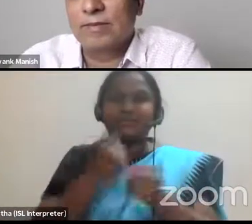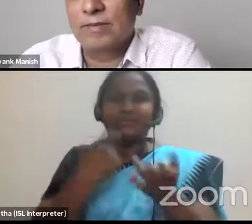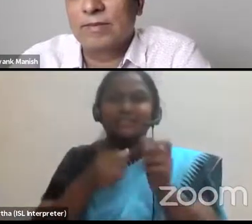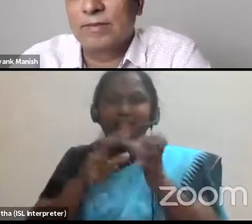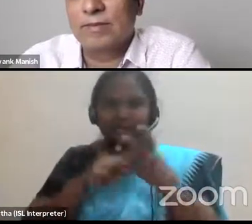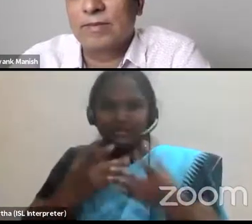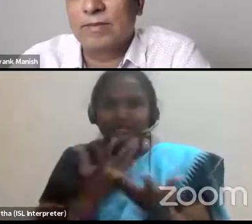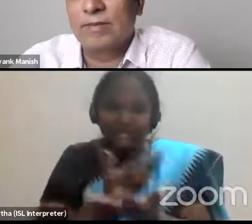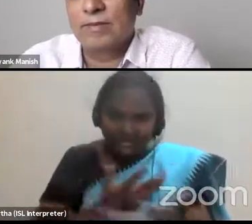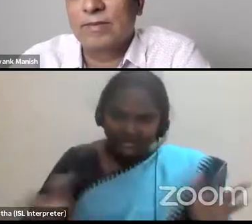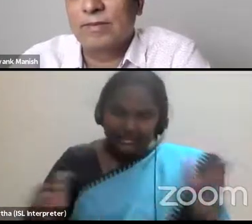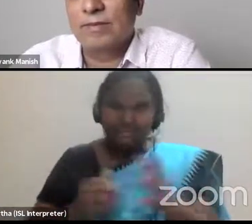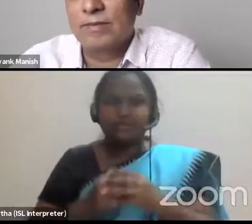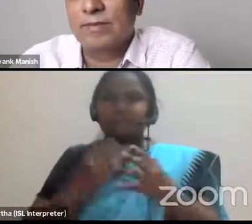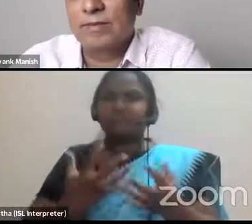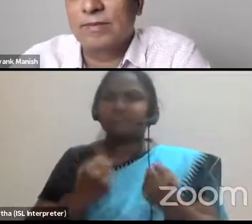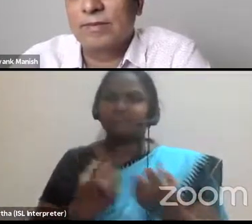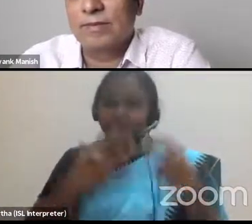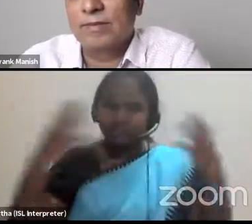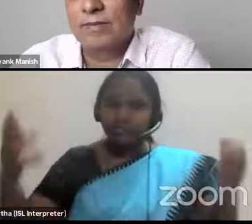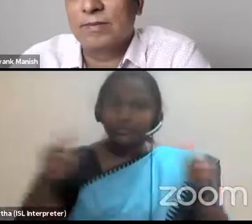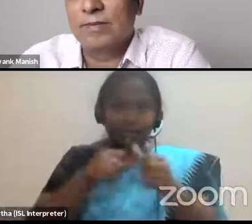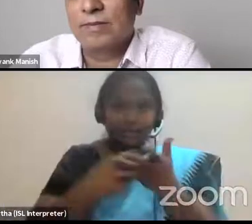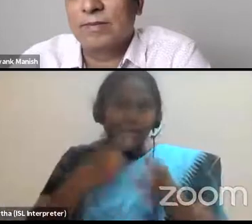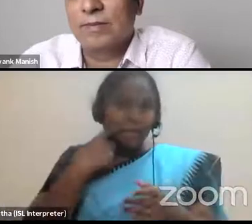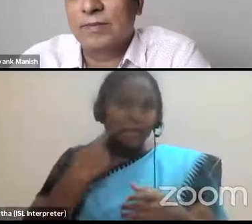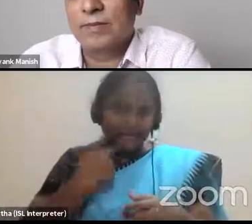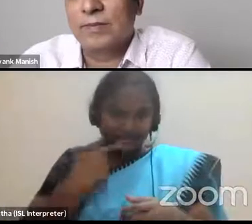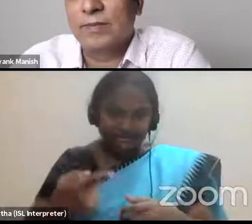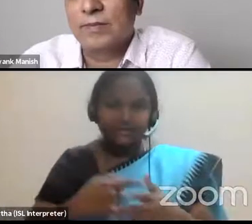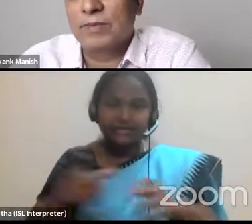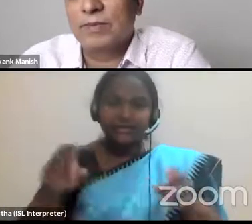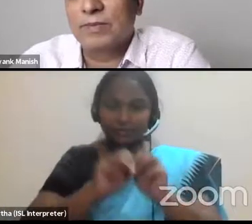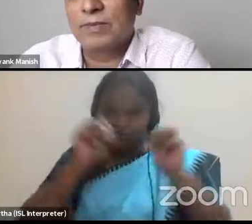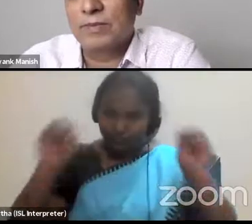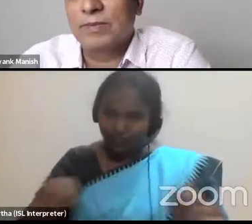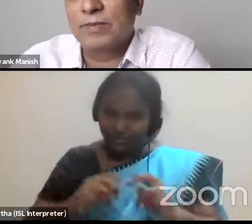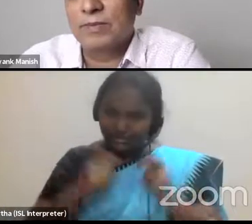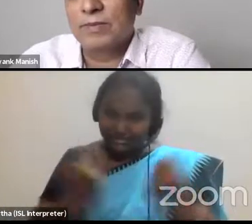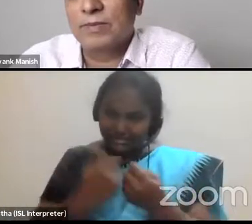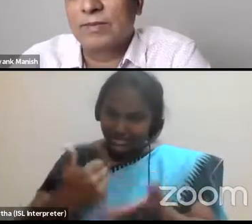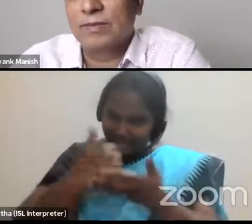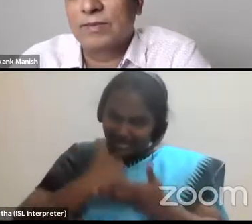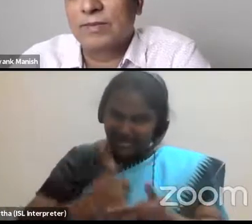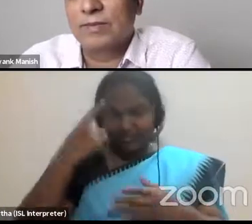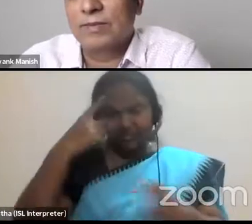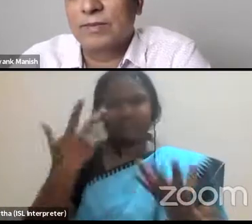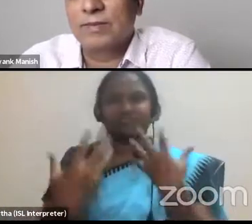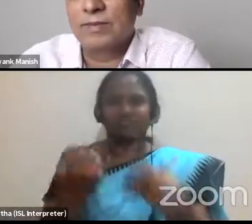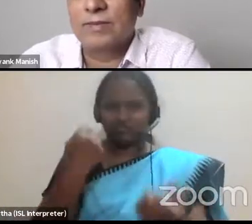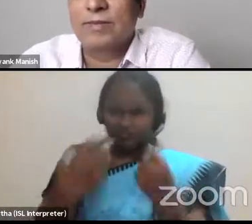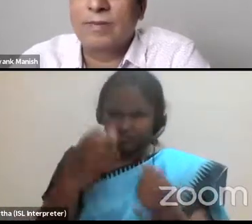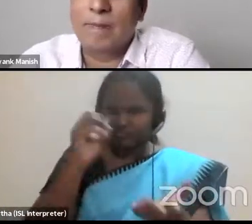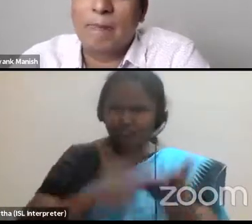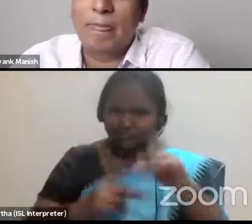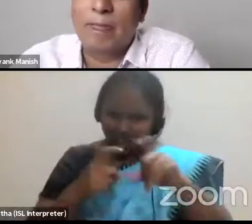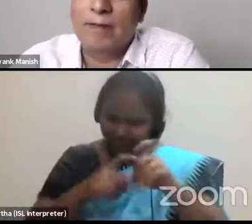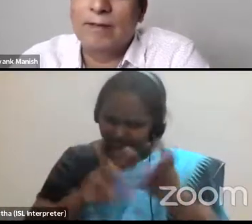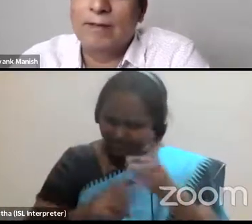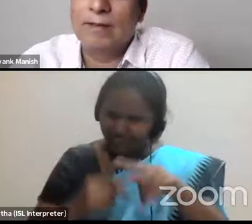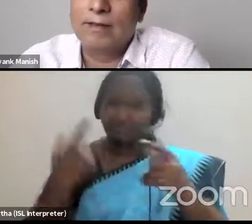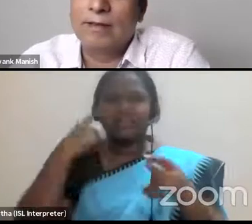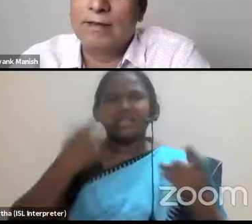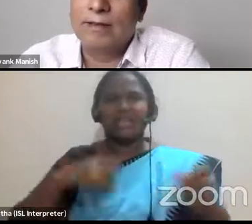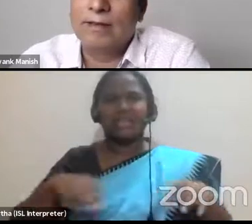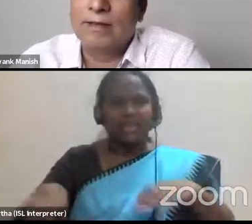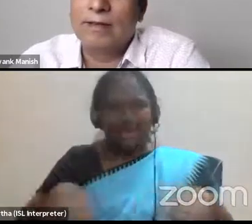it's as much art as Mayank says that the museum team helped us getting all the content, actors,